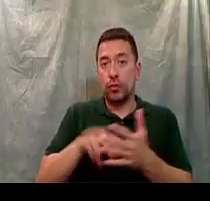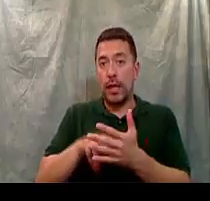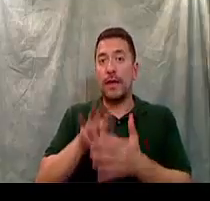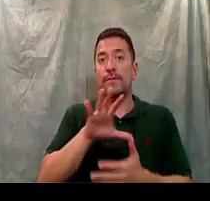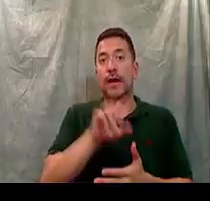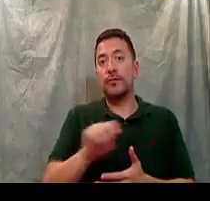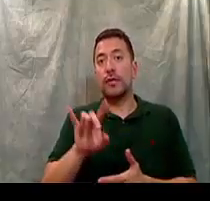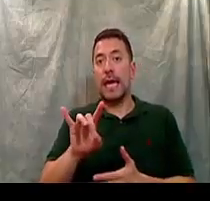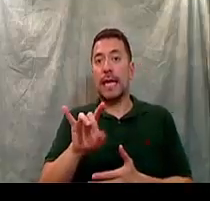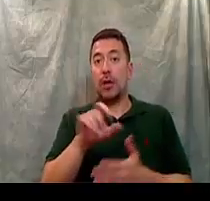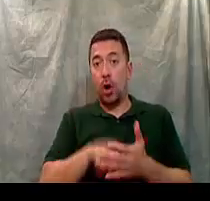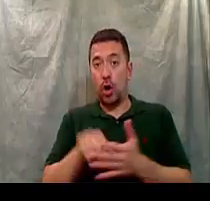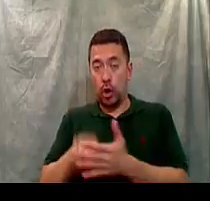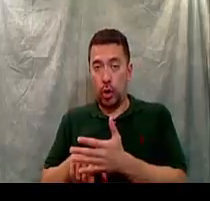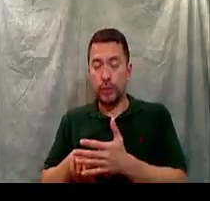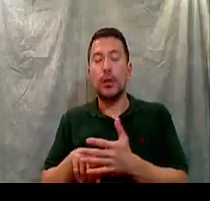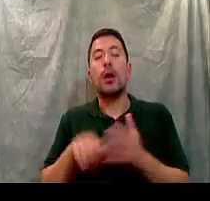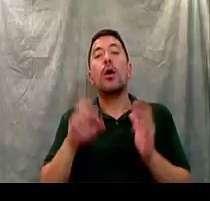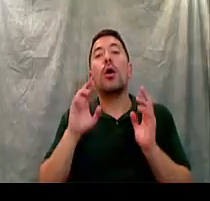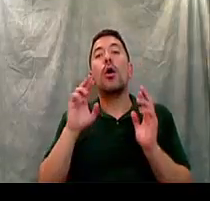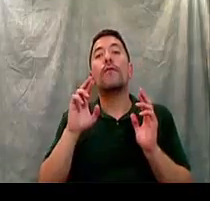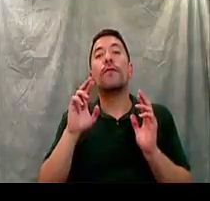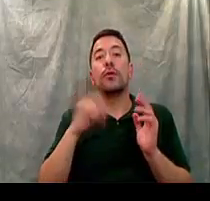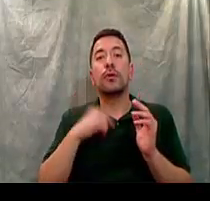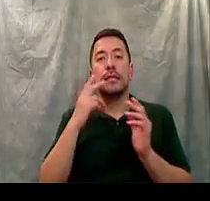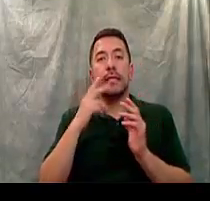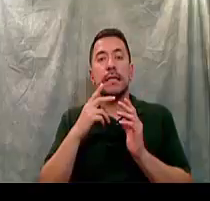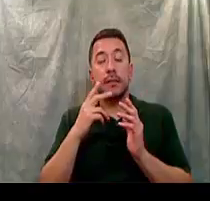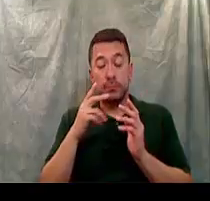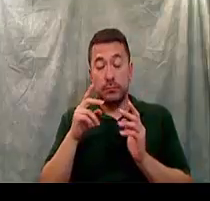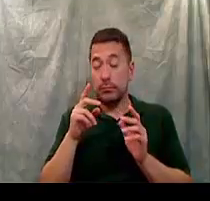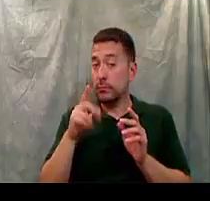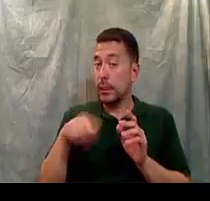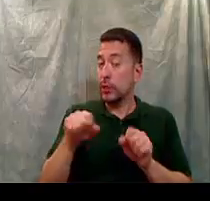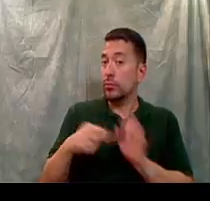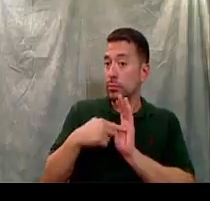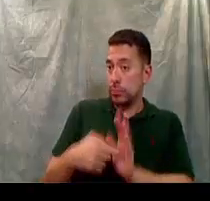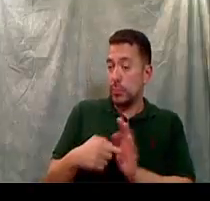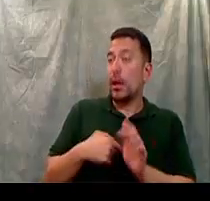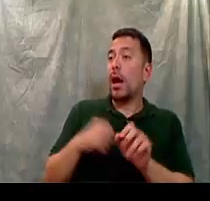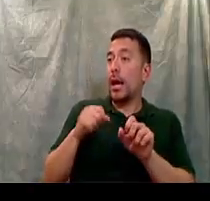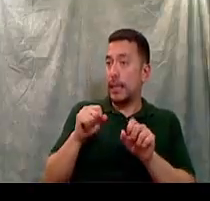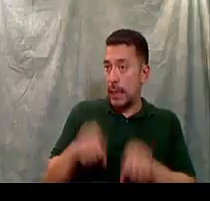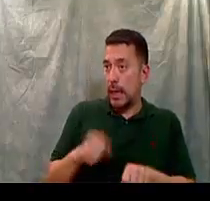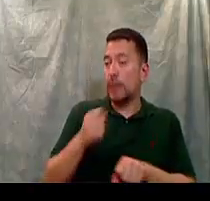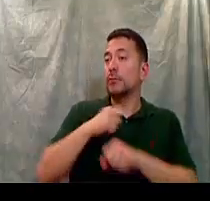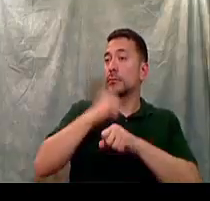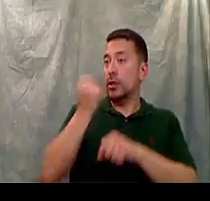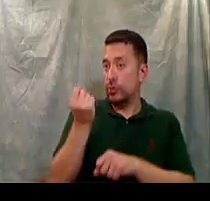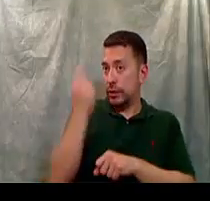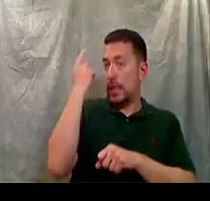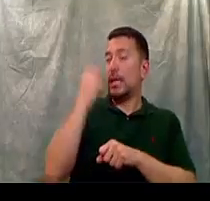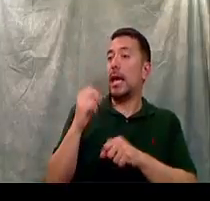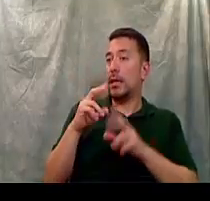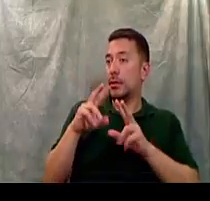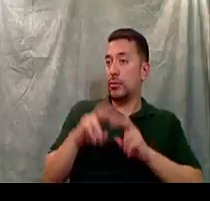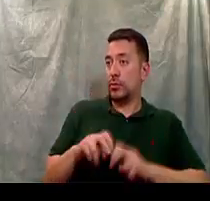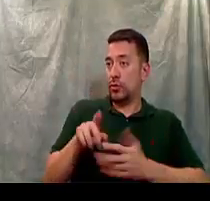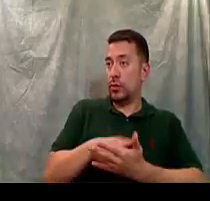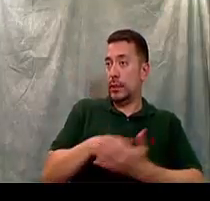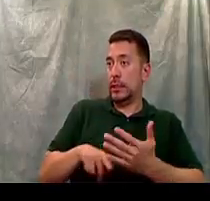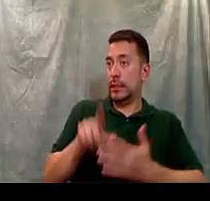this problem, hopefully we're starting to see a demonstration of your ability to understand and critique the literature in the field.